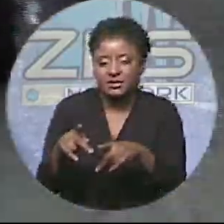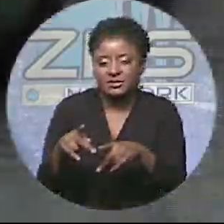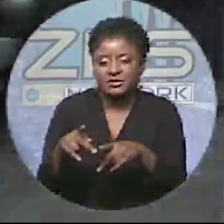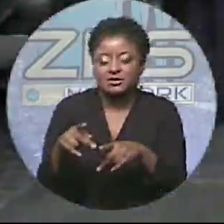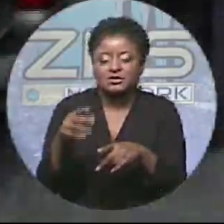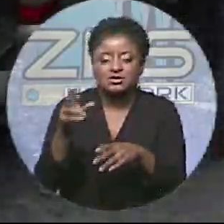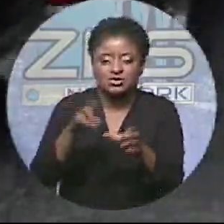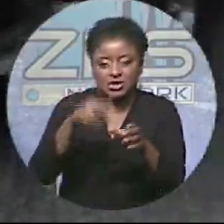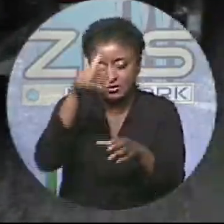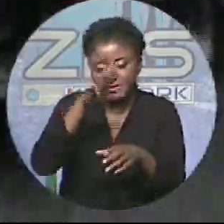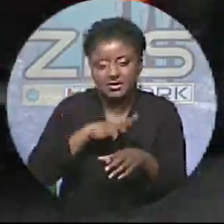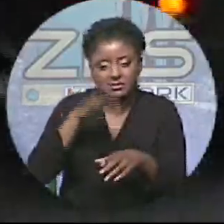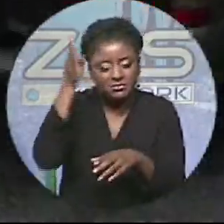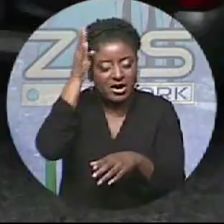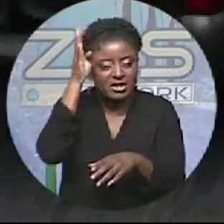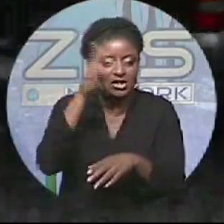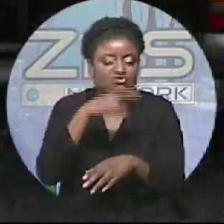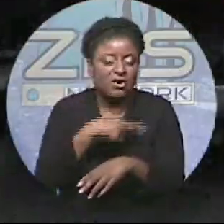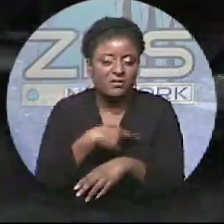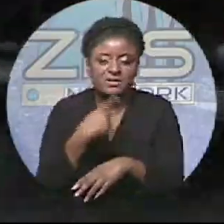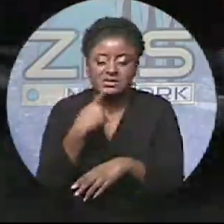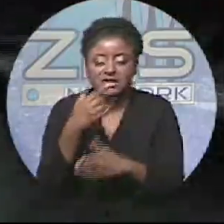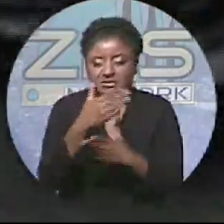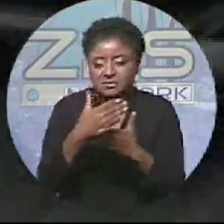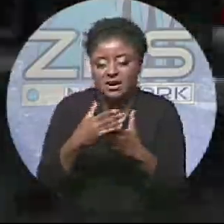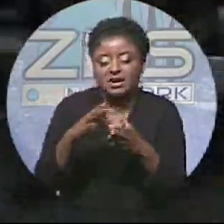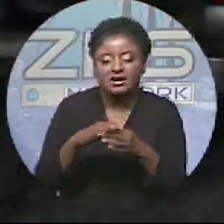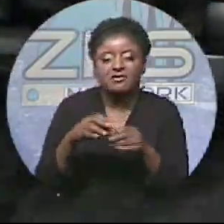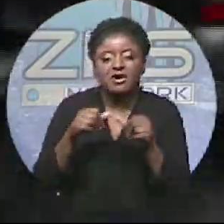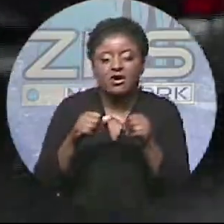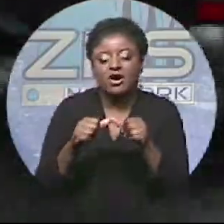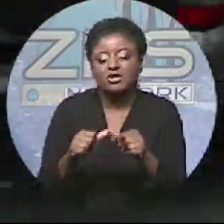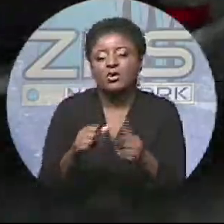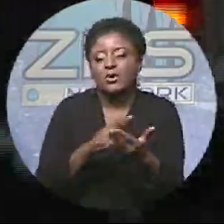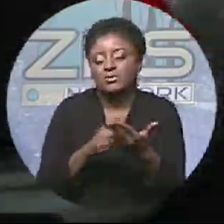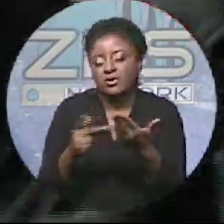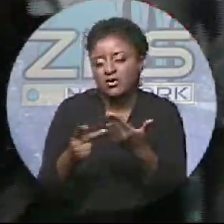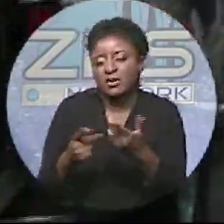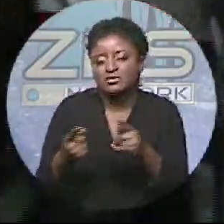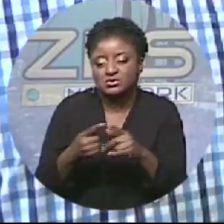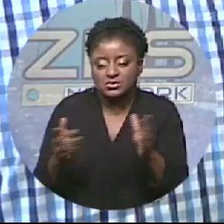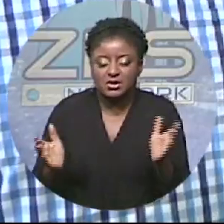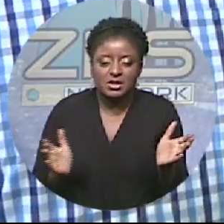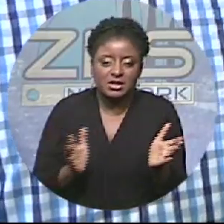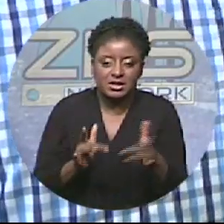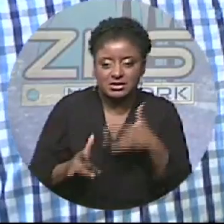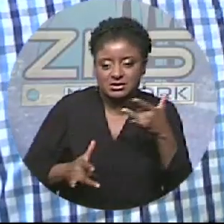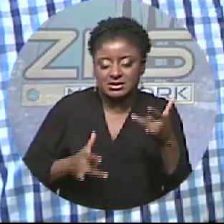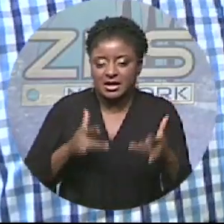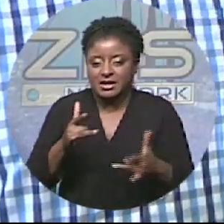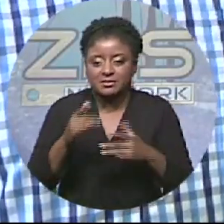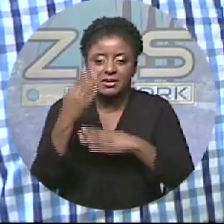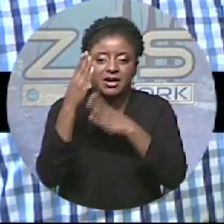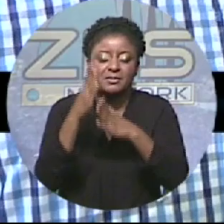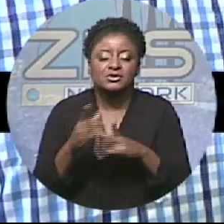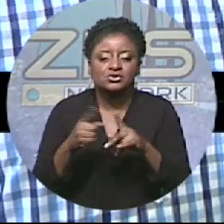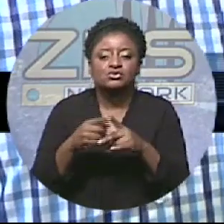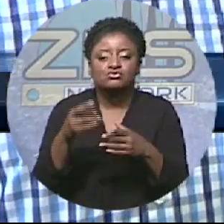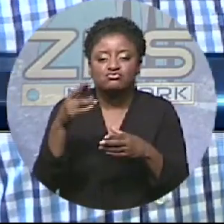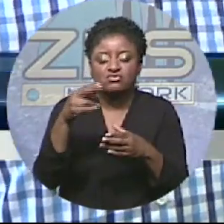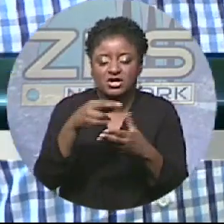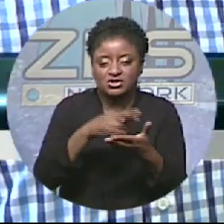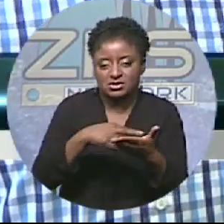Roberts says it's a part of an ongoing exercise to stimulate and excite Bahamians to register. There will be a general election